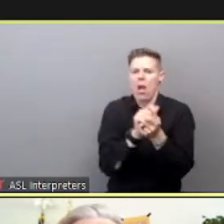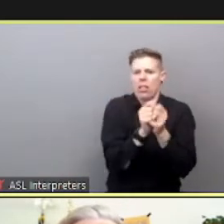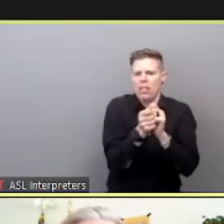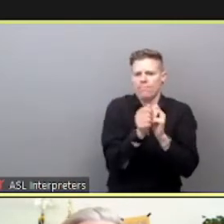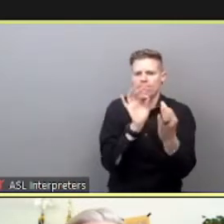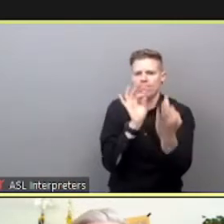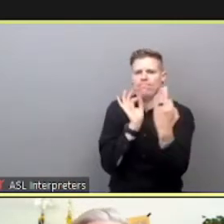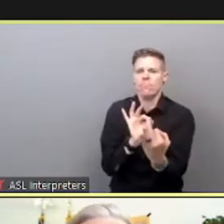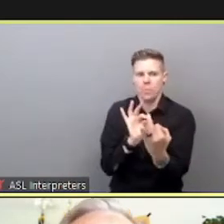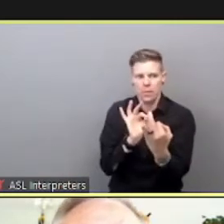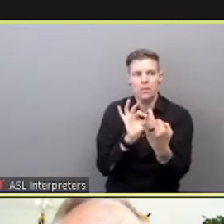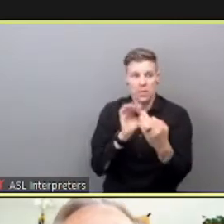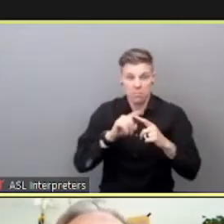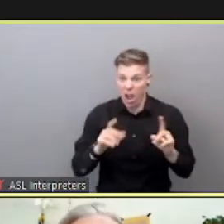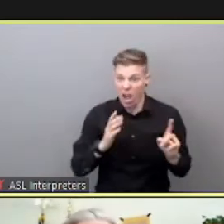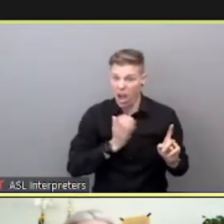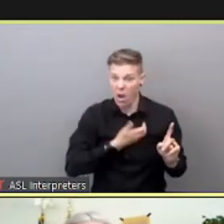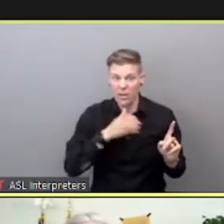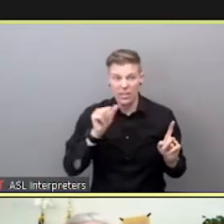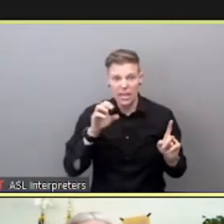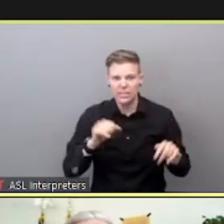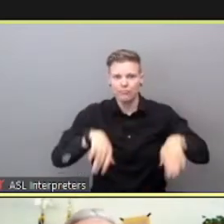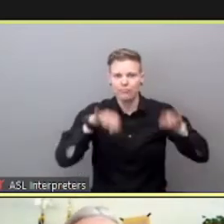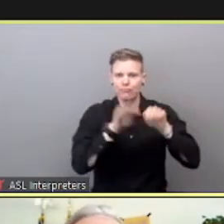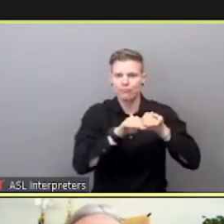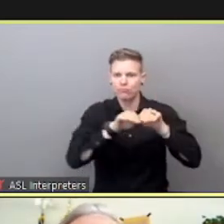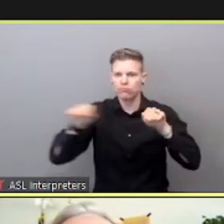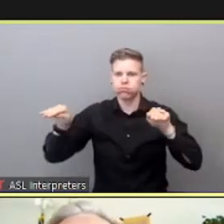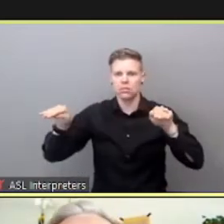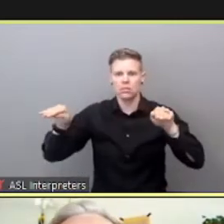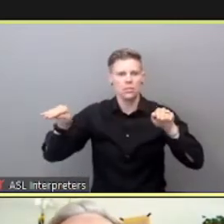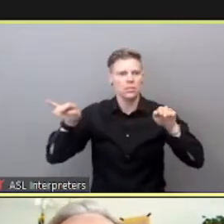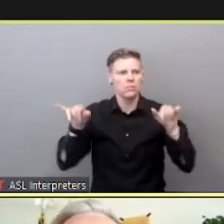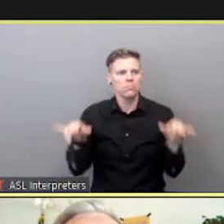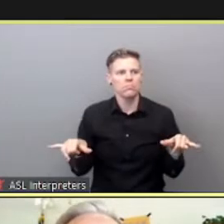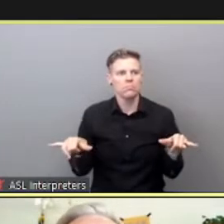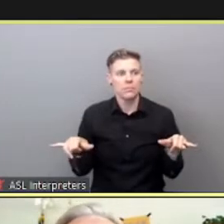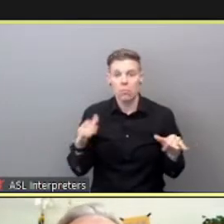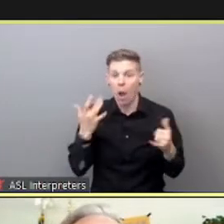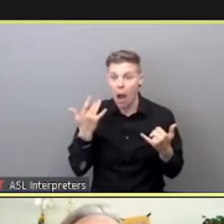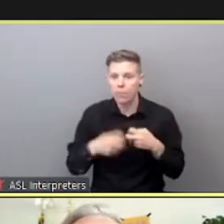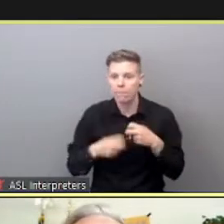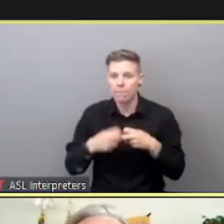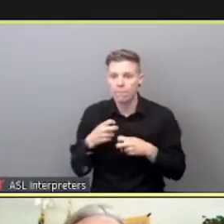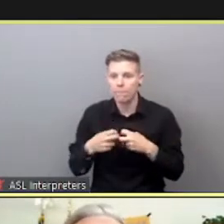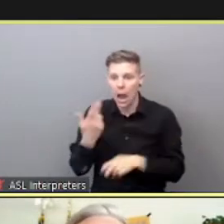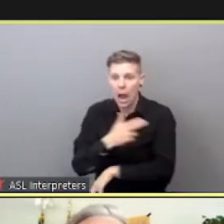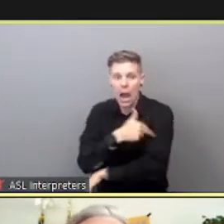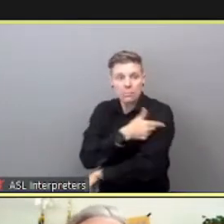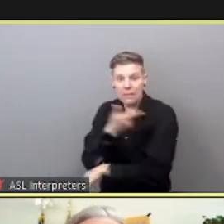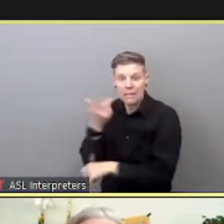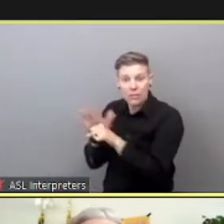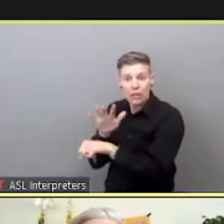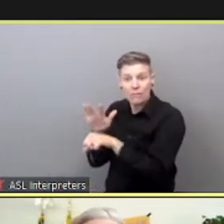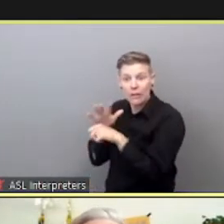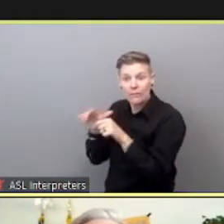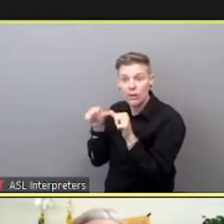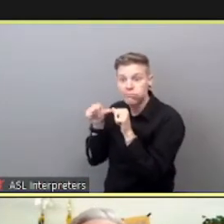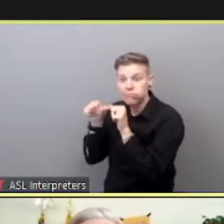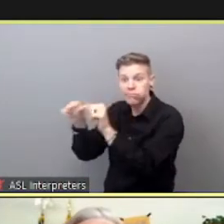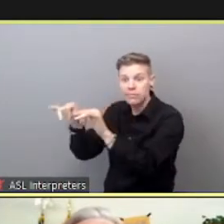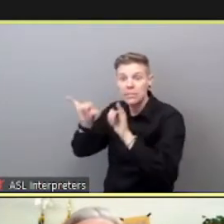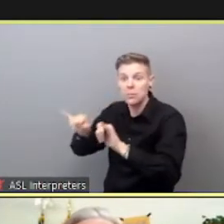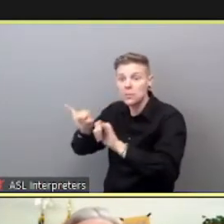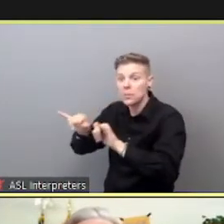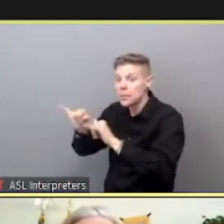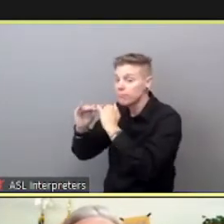of the state that our hospitals are in and have been in all this whole time. Next slide,